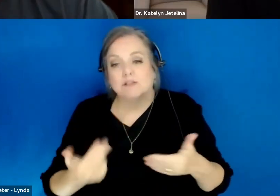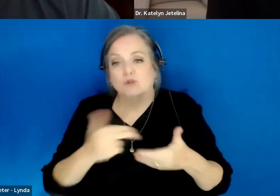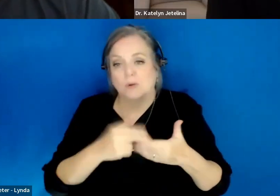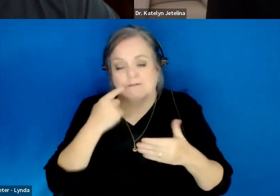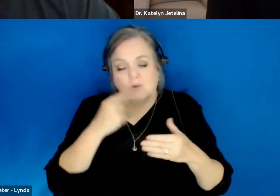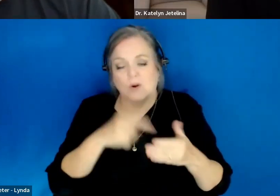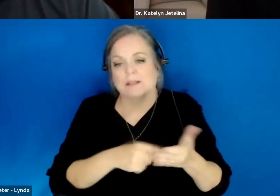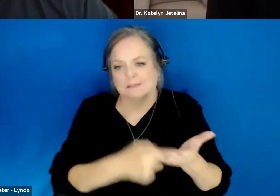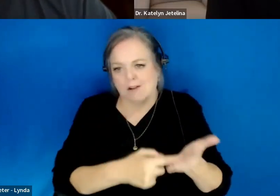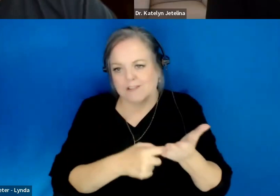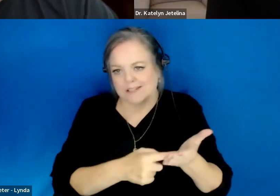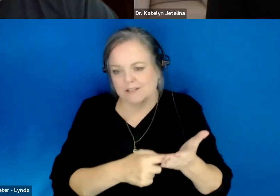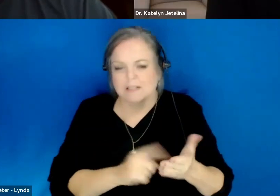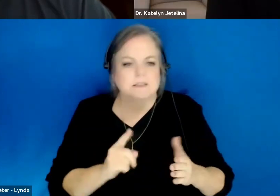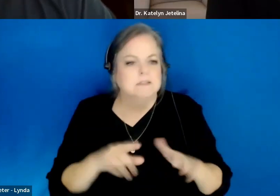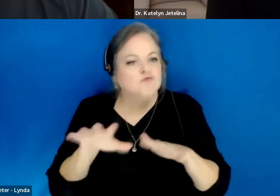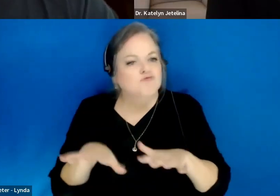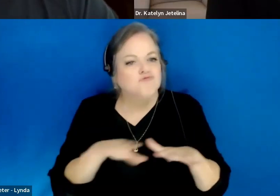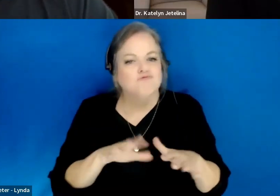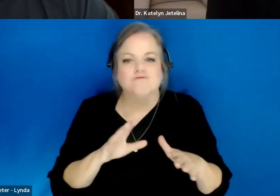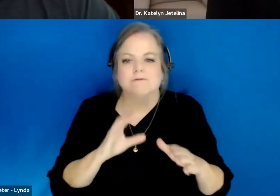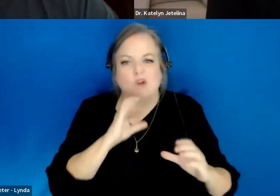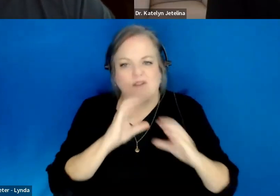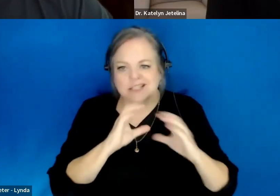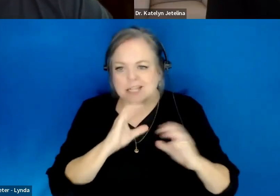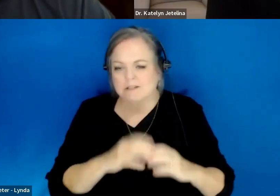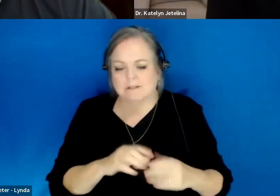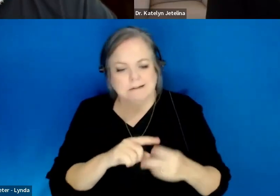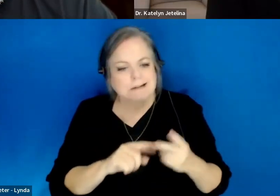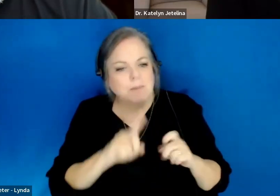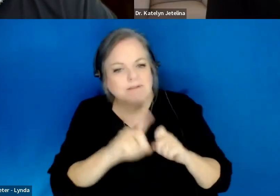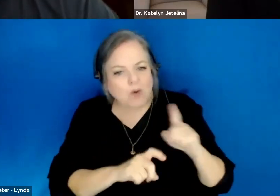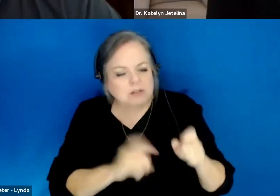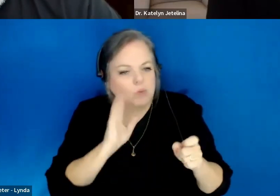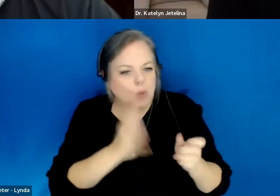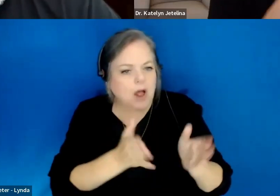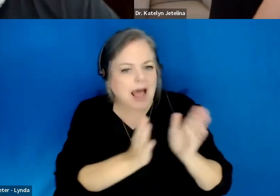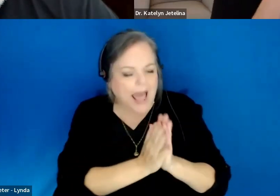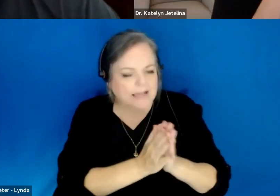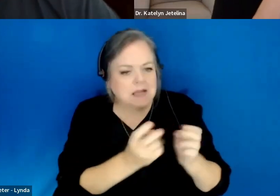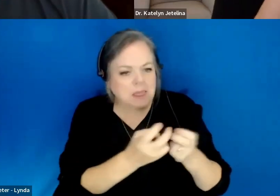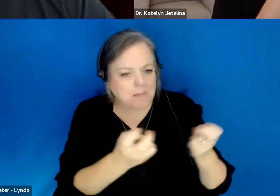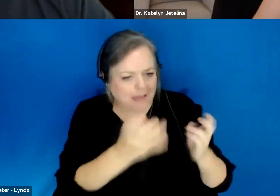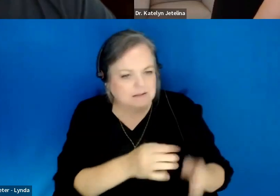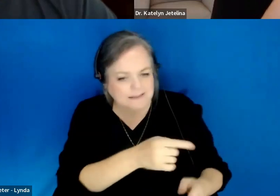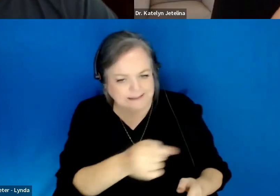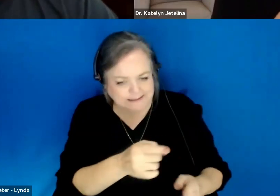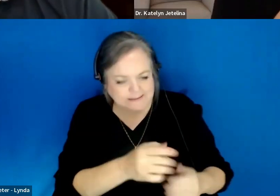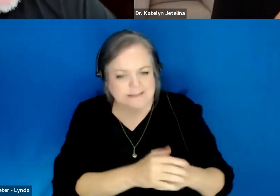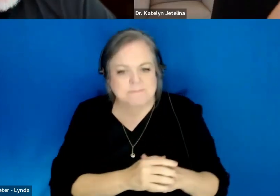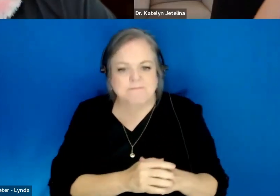too. This is going to be very informal. I've got a couple questions that I'm going to ask our esteemed panelists.